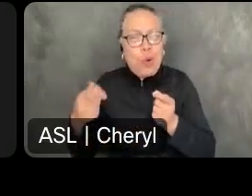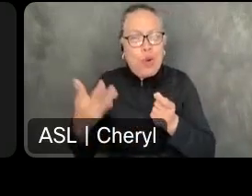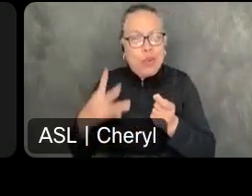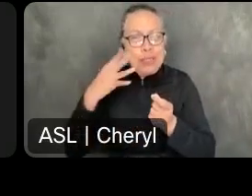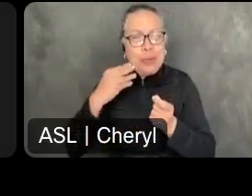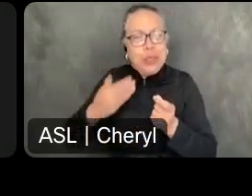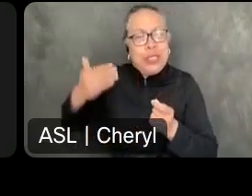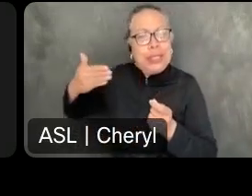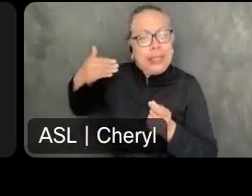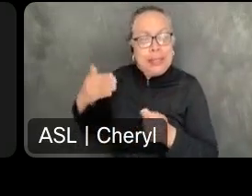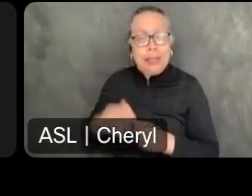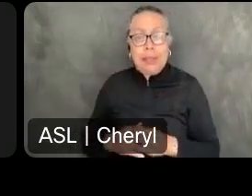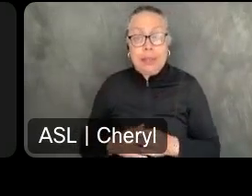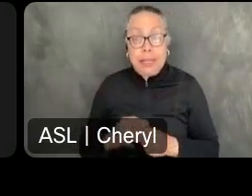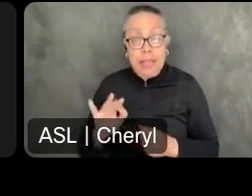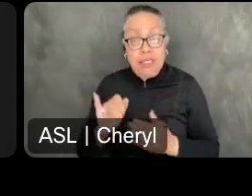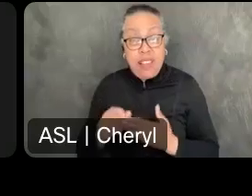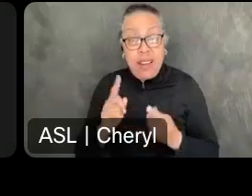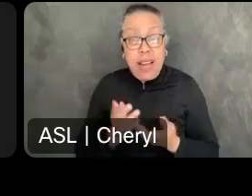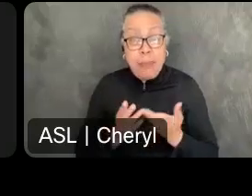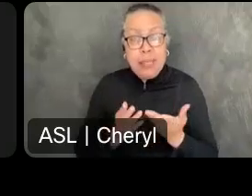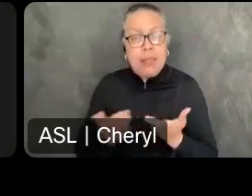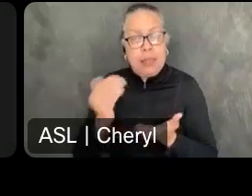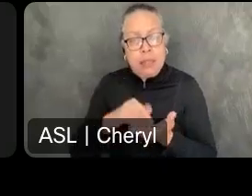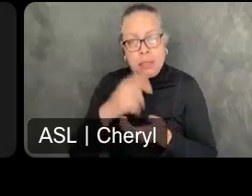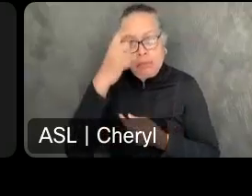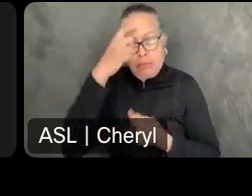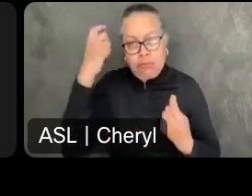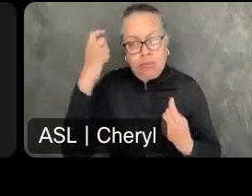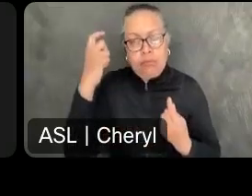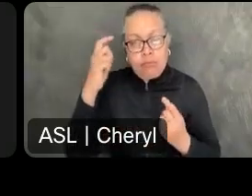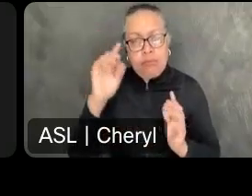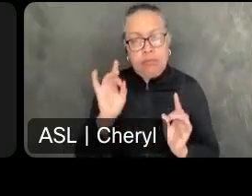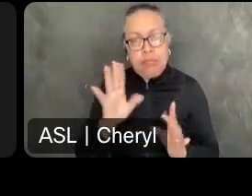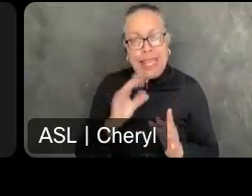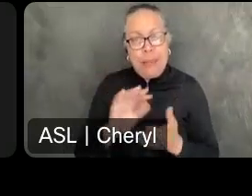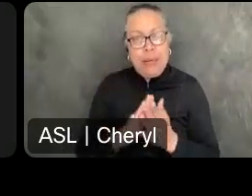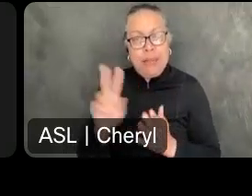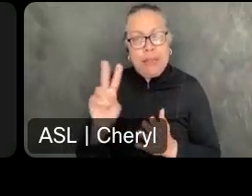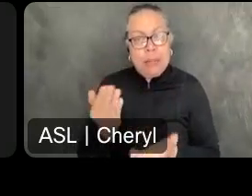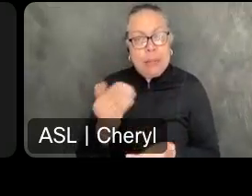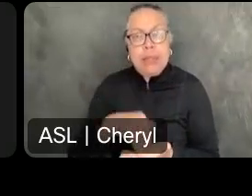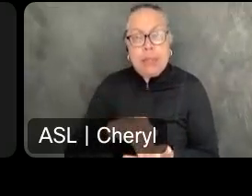very quickly become not only re traumatizing, but also re victimizing.